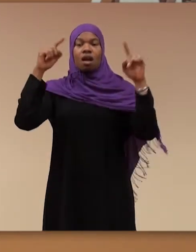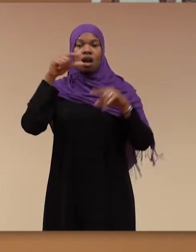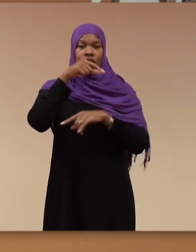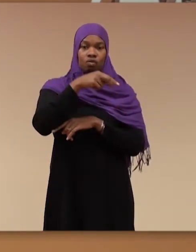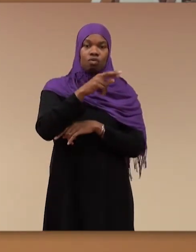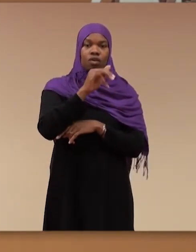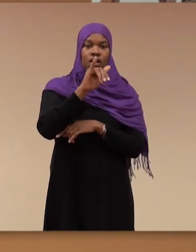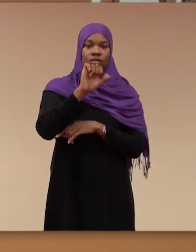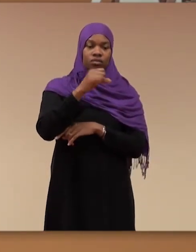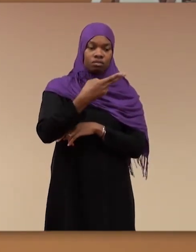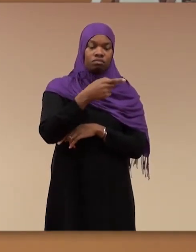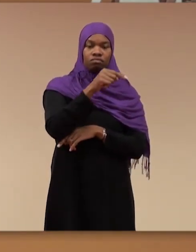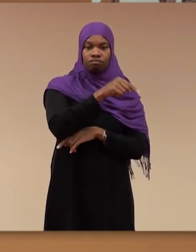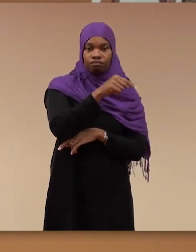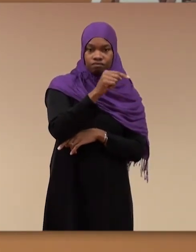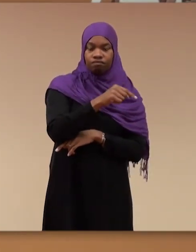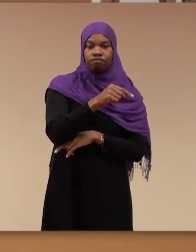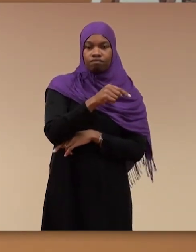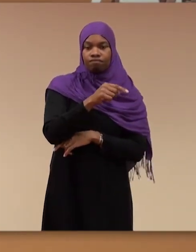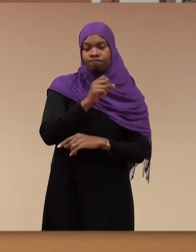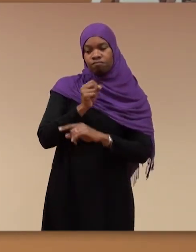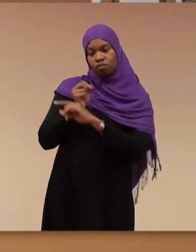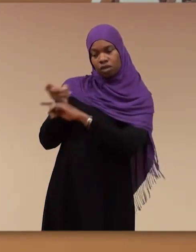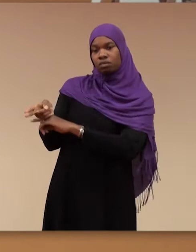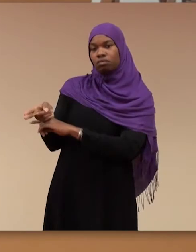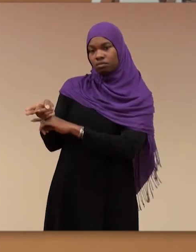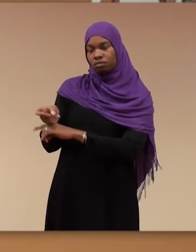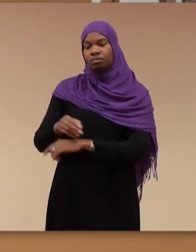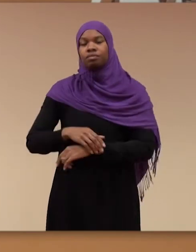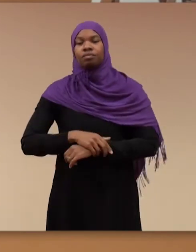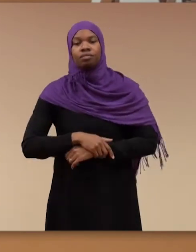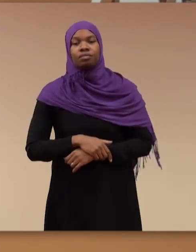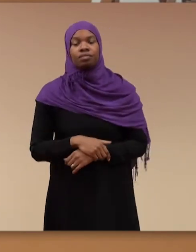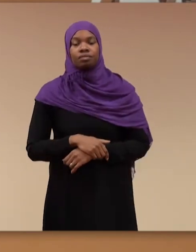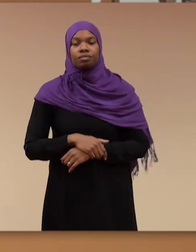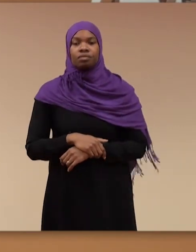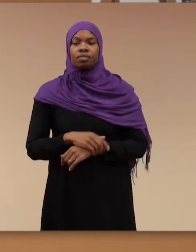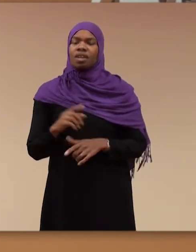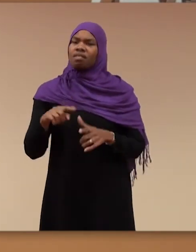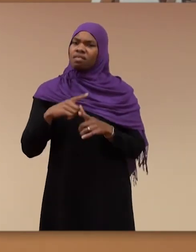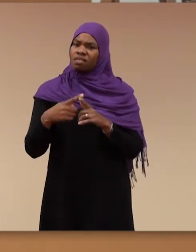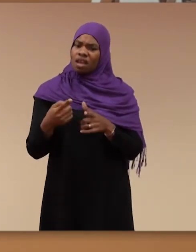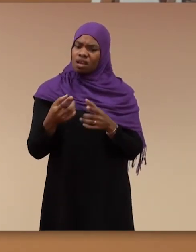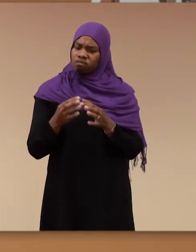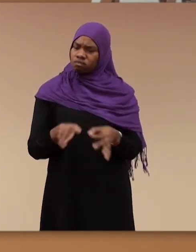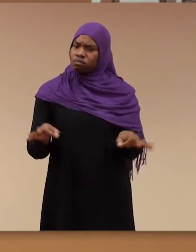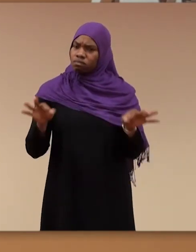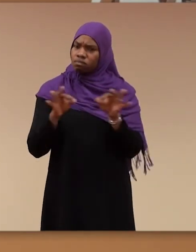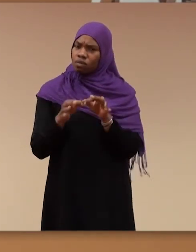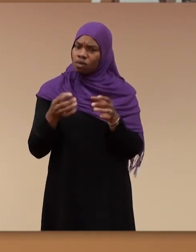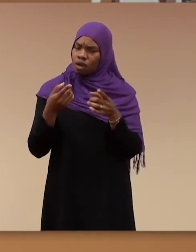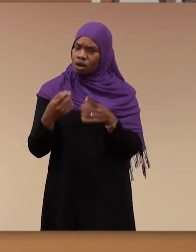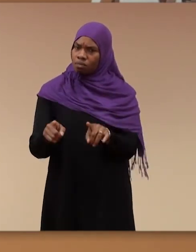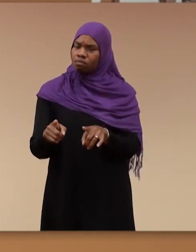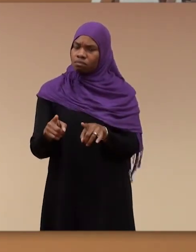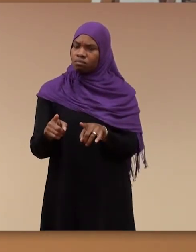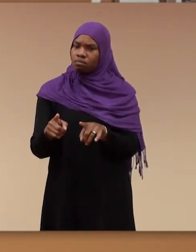Qais Aylan. Not too long after that, something very important happened. We call